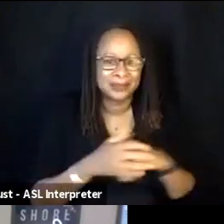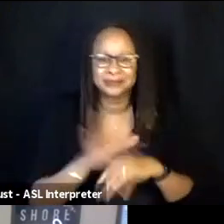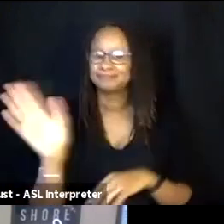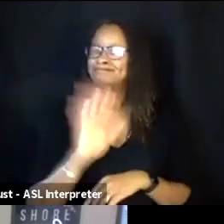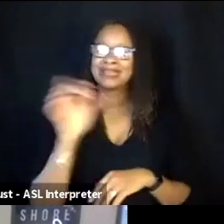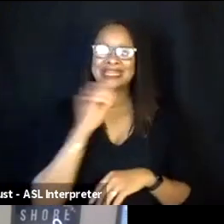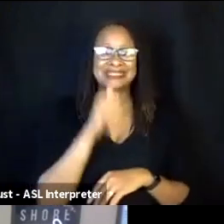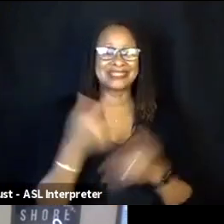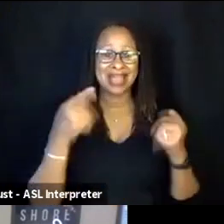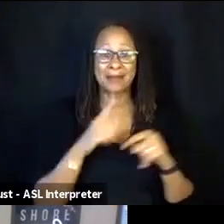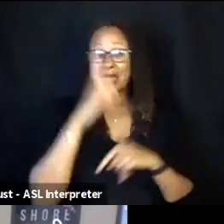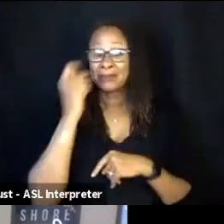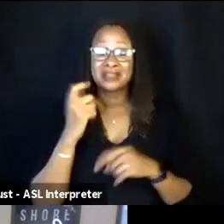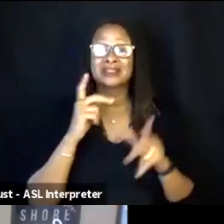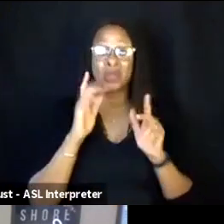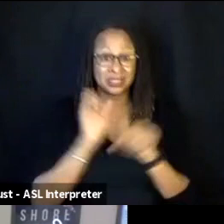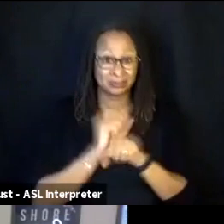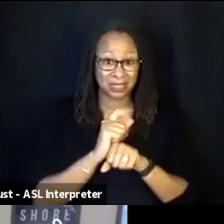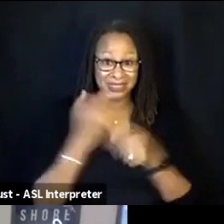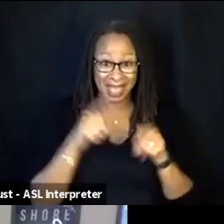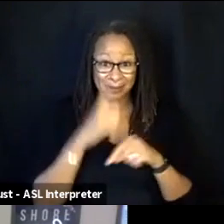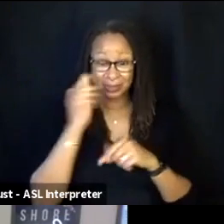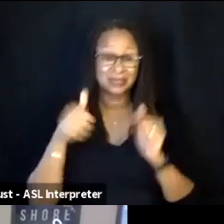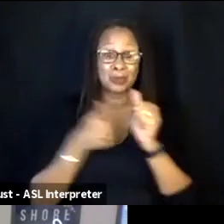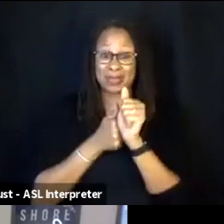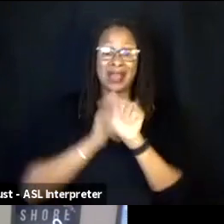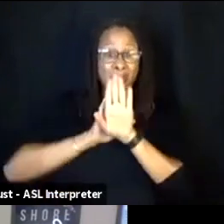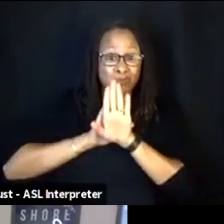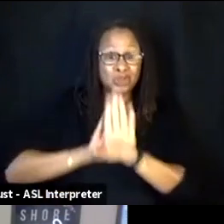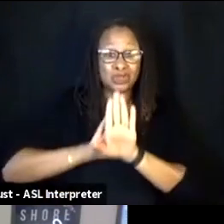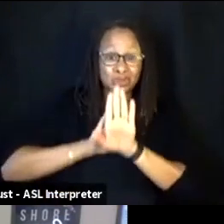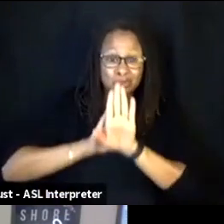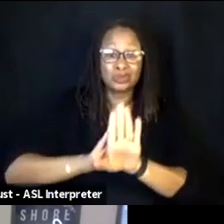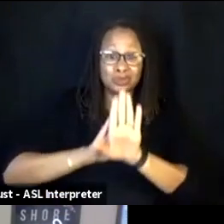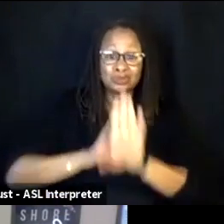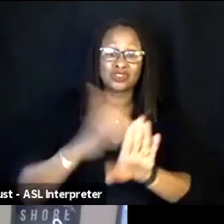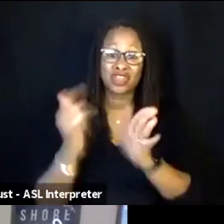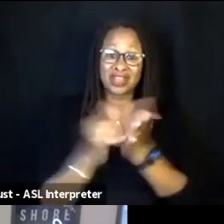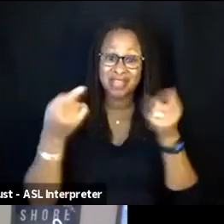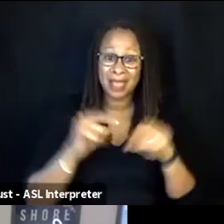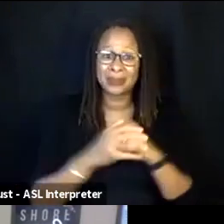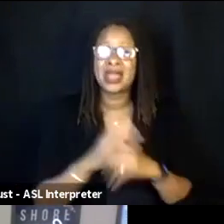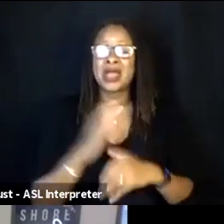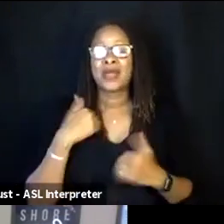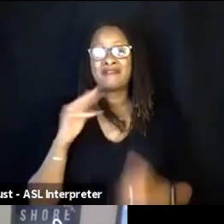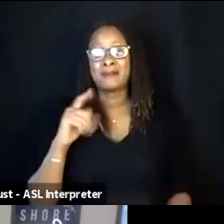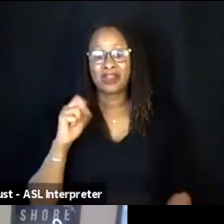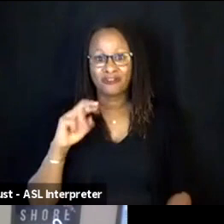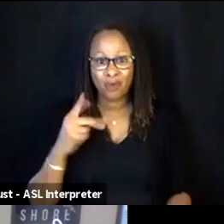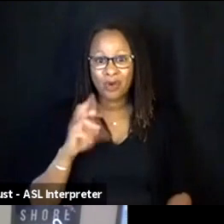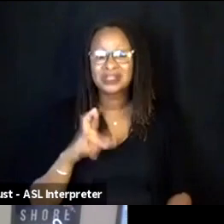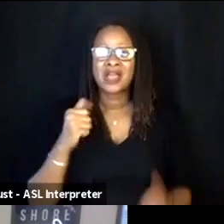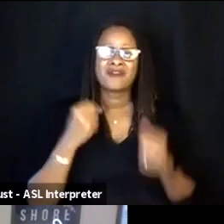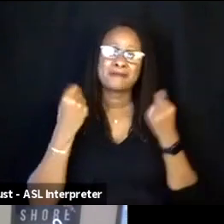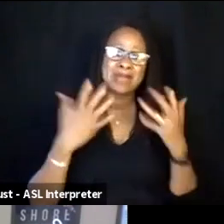people have their foot on the gas and they're constantly pushing. And here's where the metaphor breaks down, right? Because there are lots of cars pushing lots of different ways,